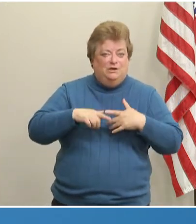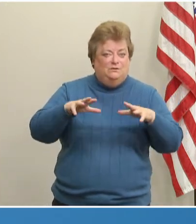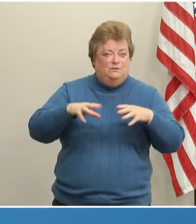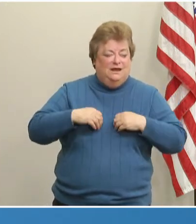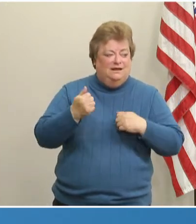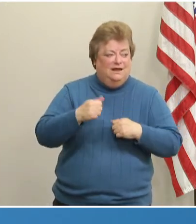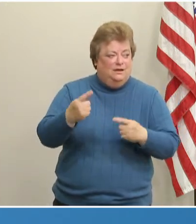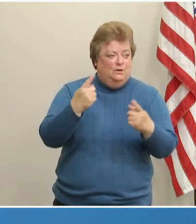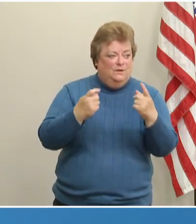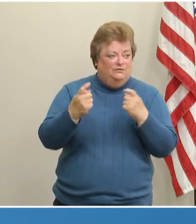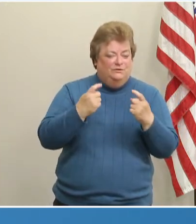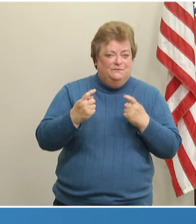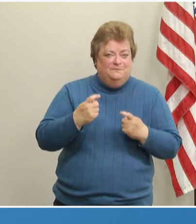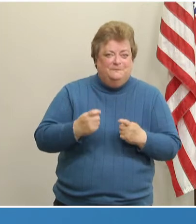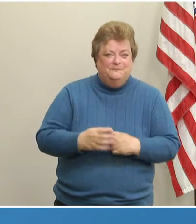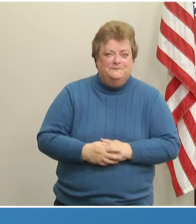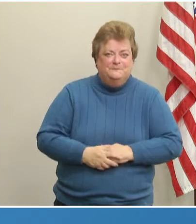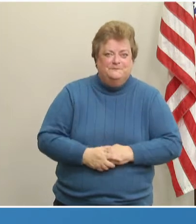questions.